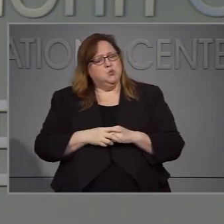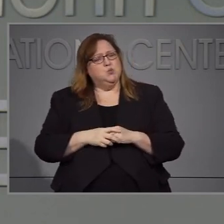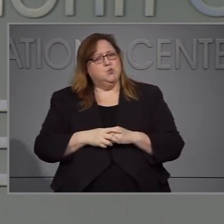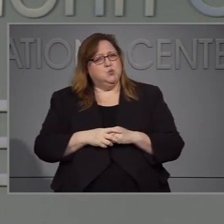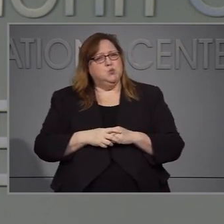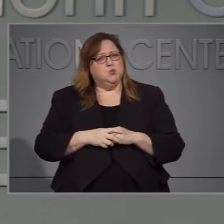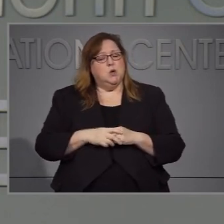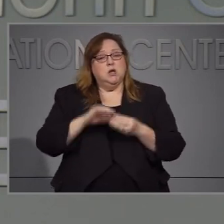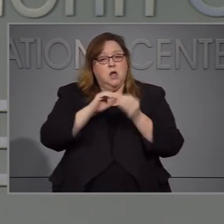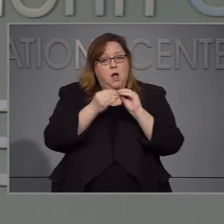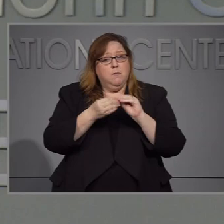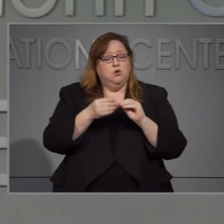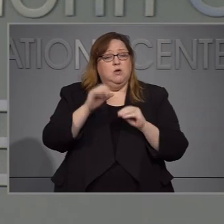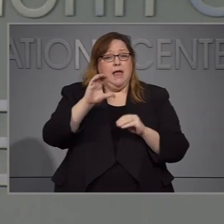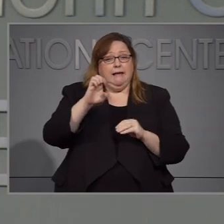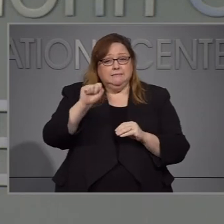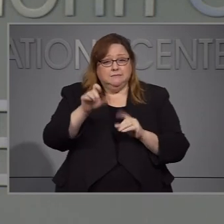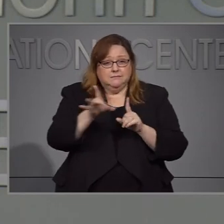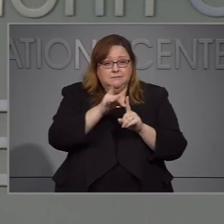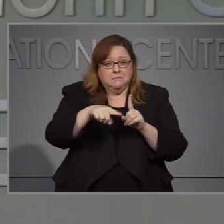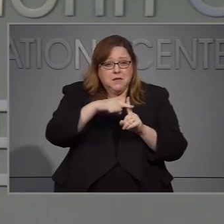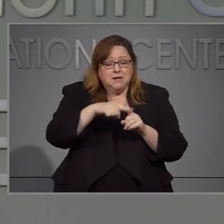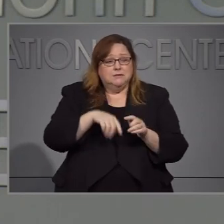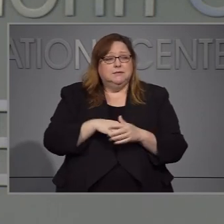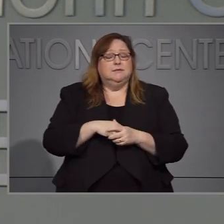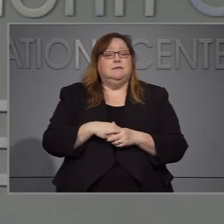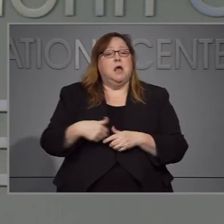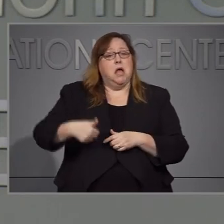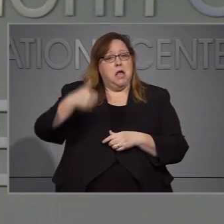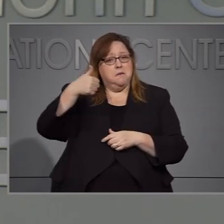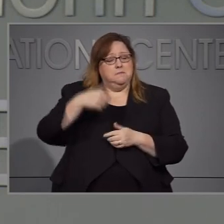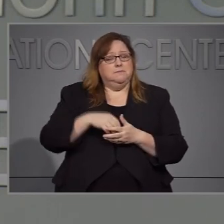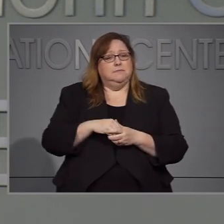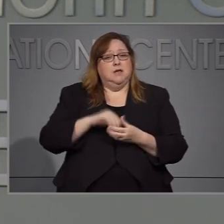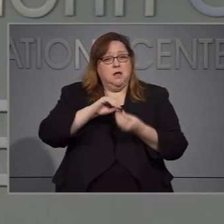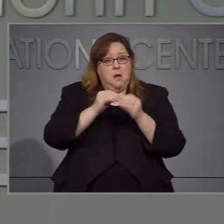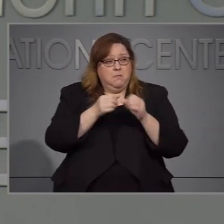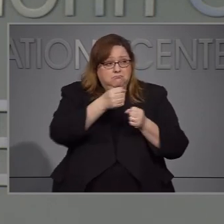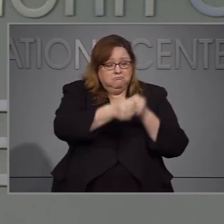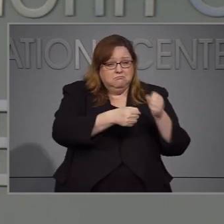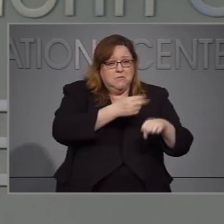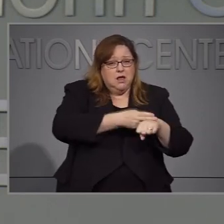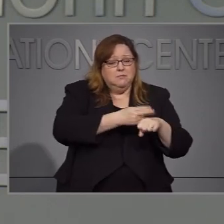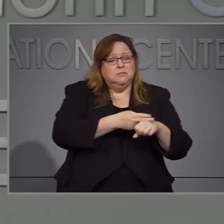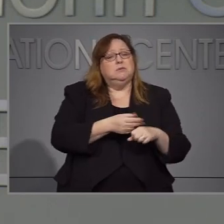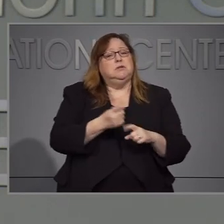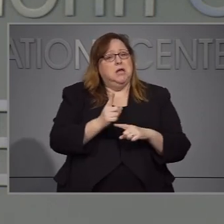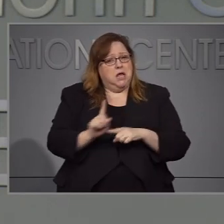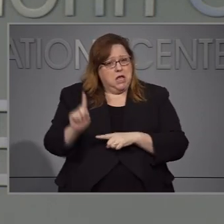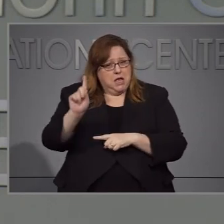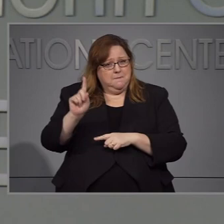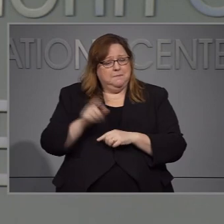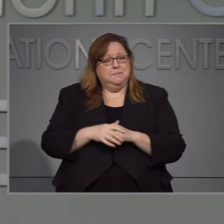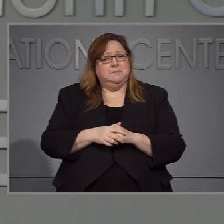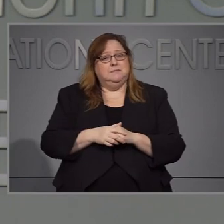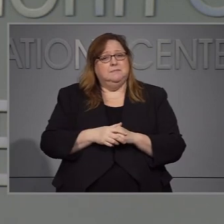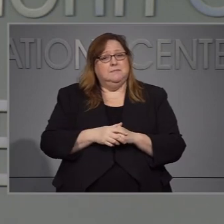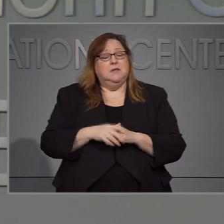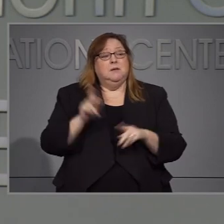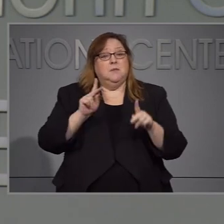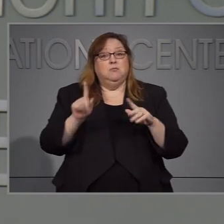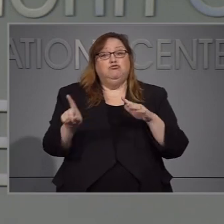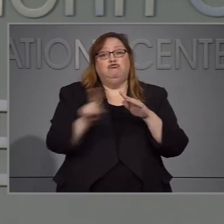upward rise in hospitalizations. We have continued to see more people presenting to the emergency department